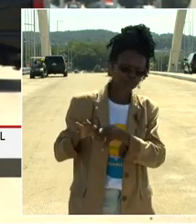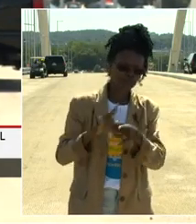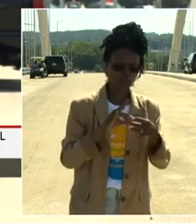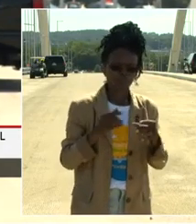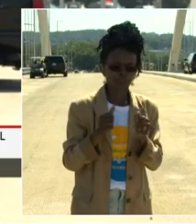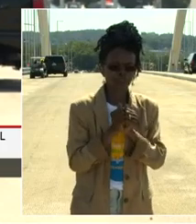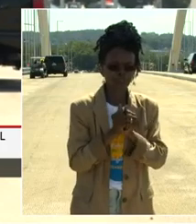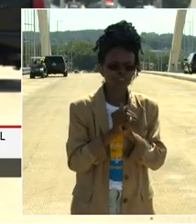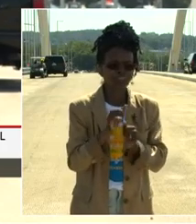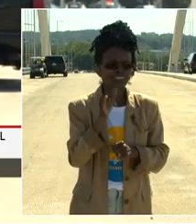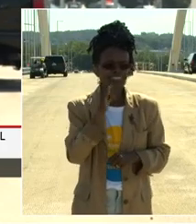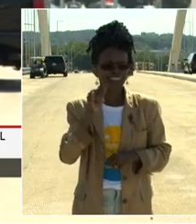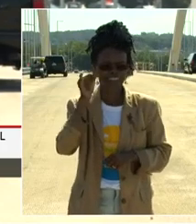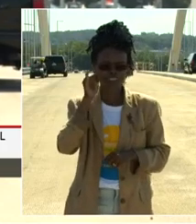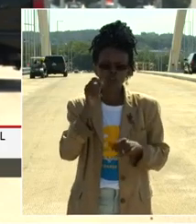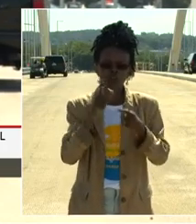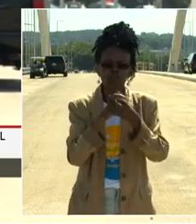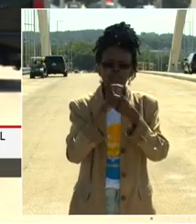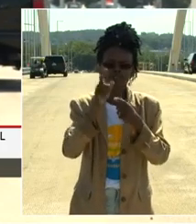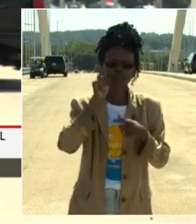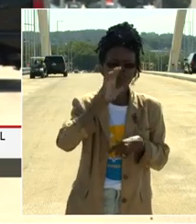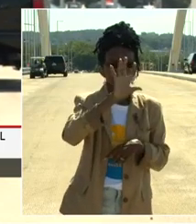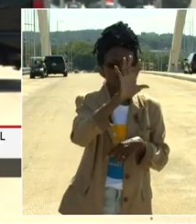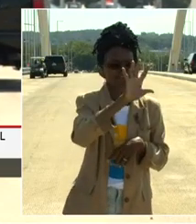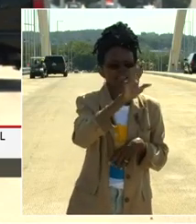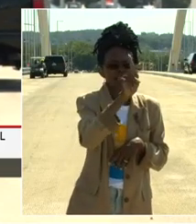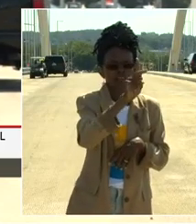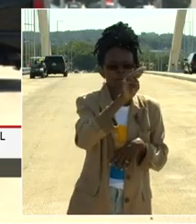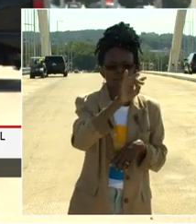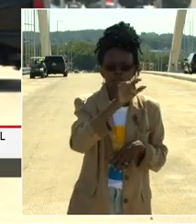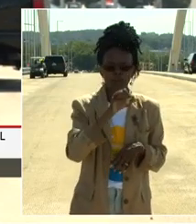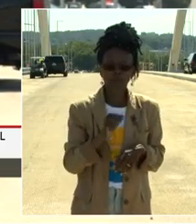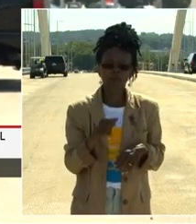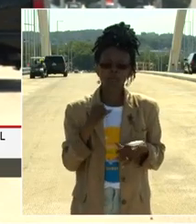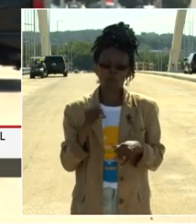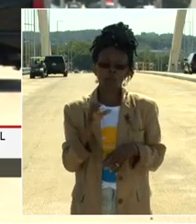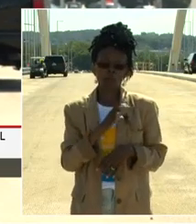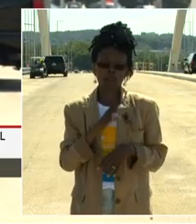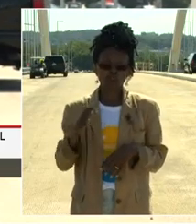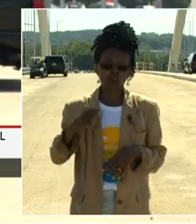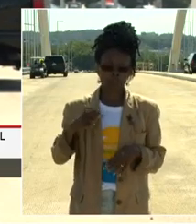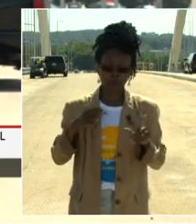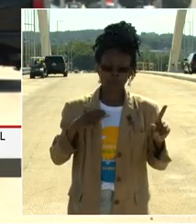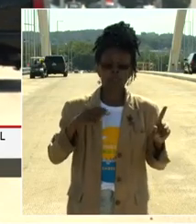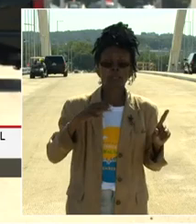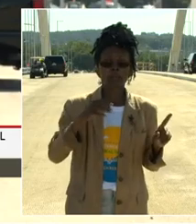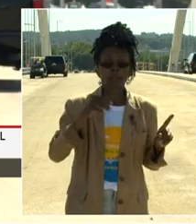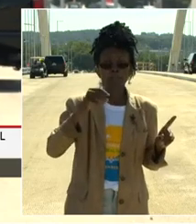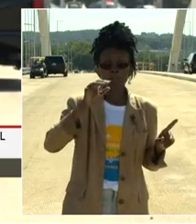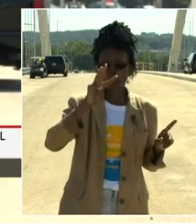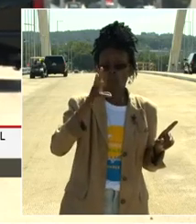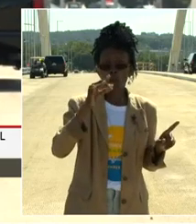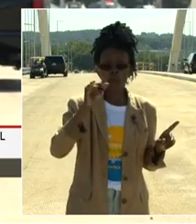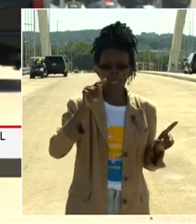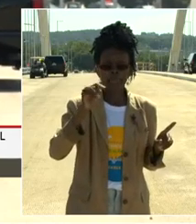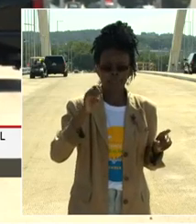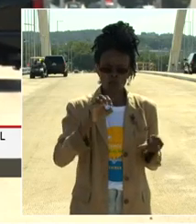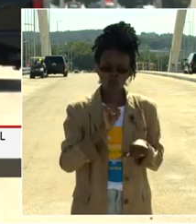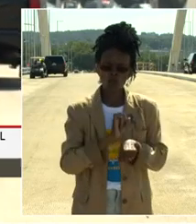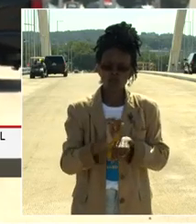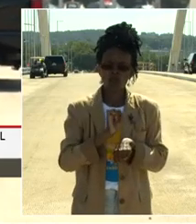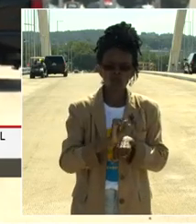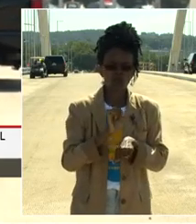Councilmember Trayon White, and all of the men and women across D.C. government who worked tirelessly to put these events together.